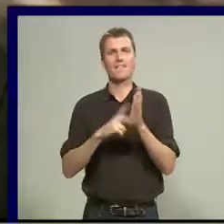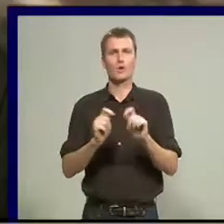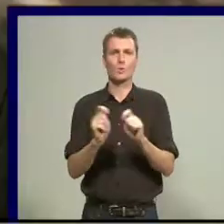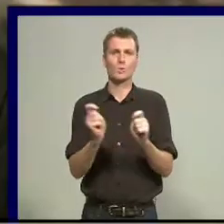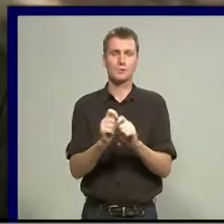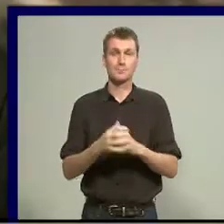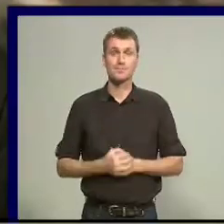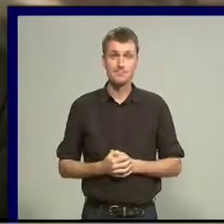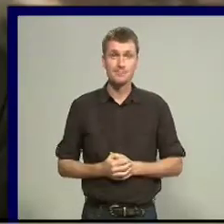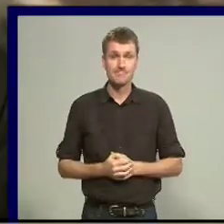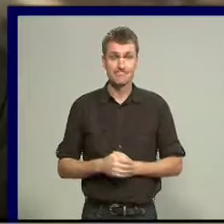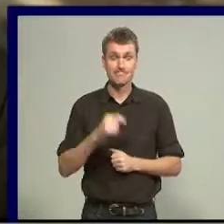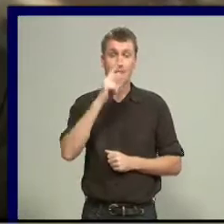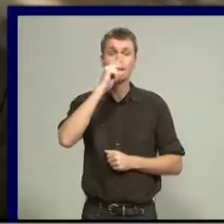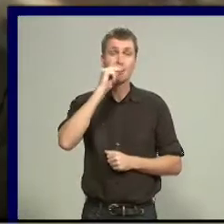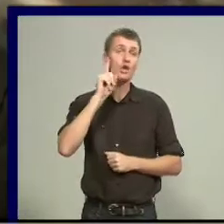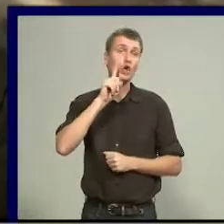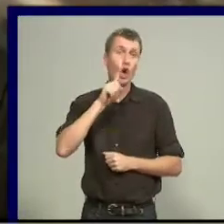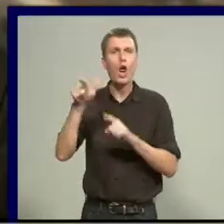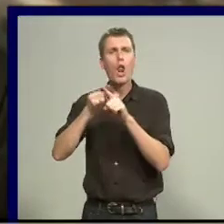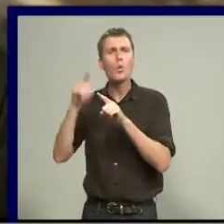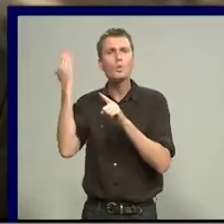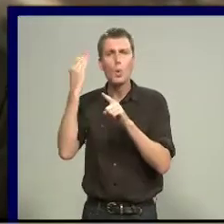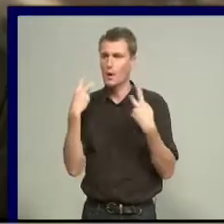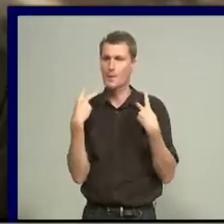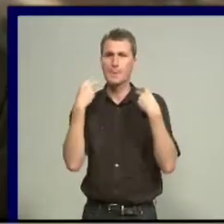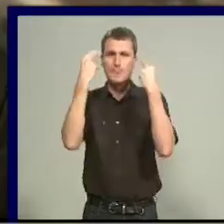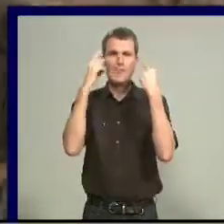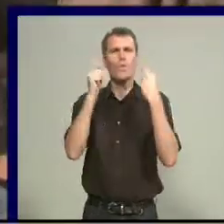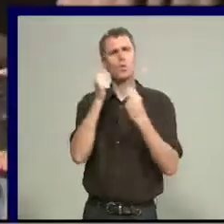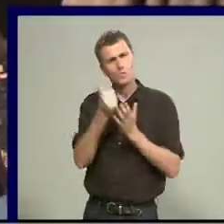Teenage girls at a local school were cutting off their hair for a good cause this week.